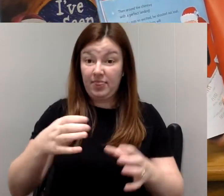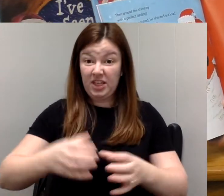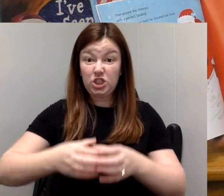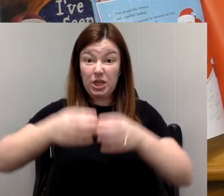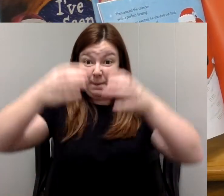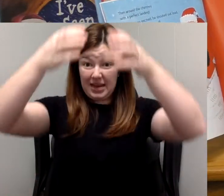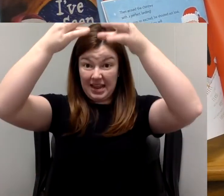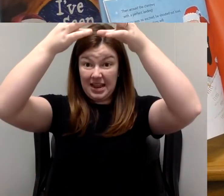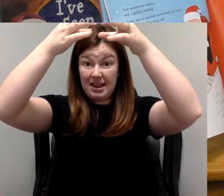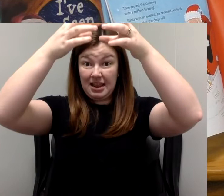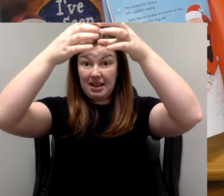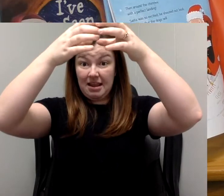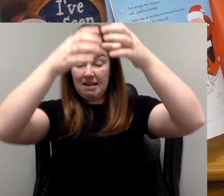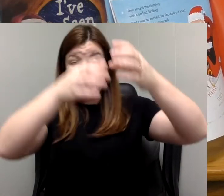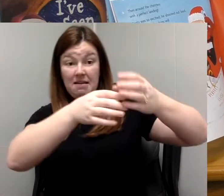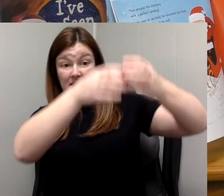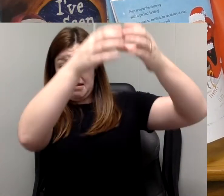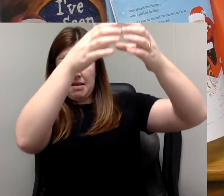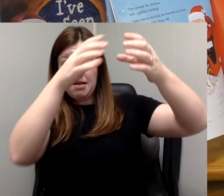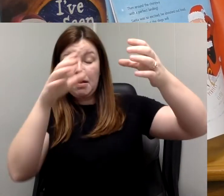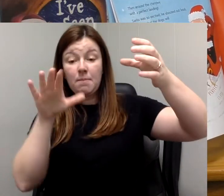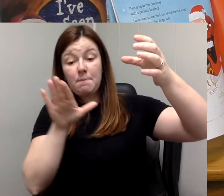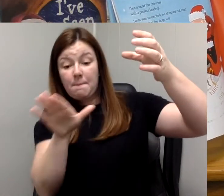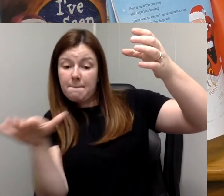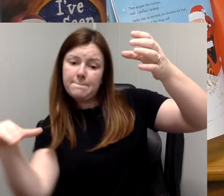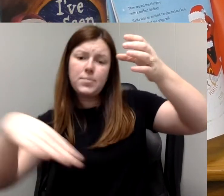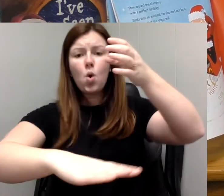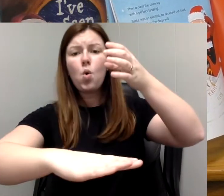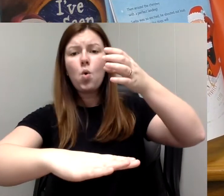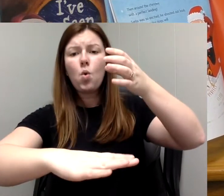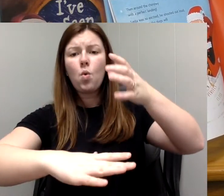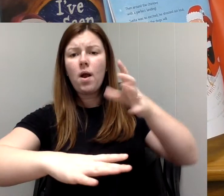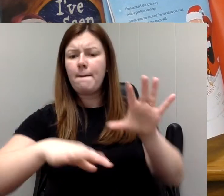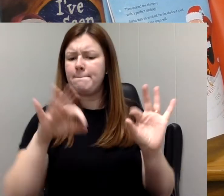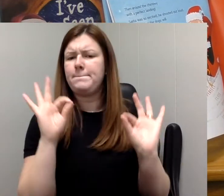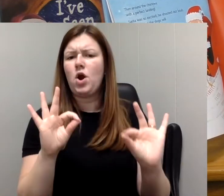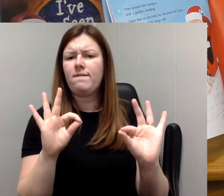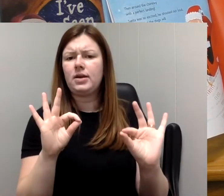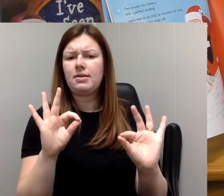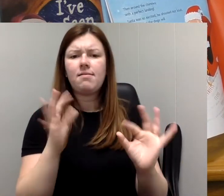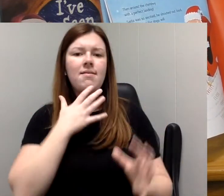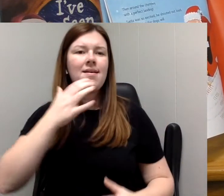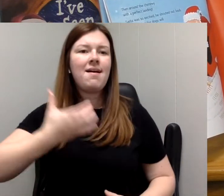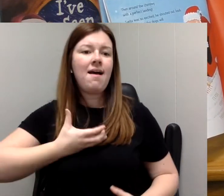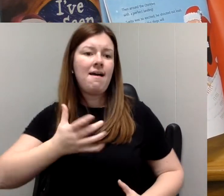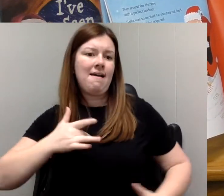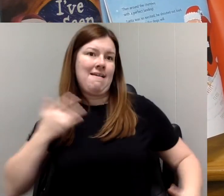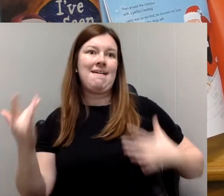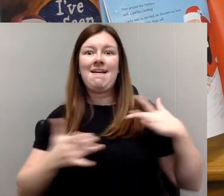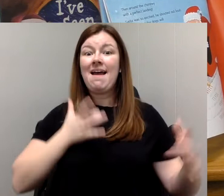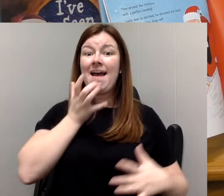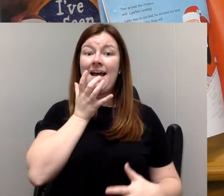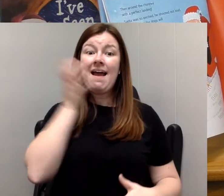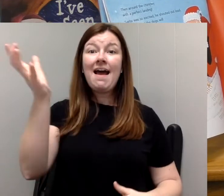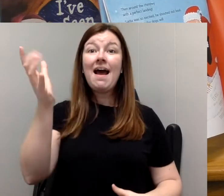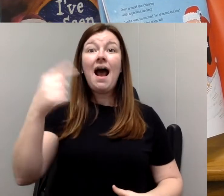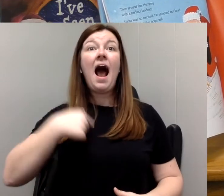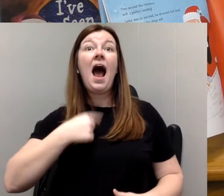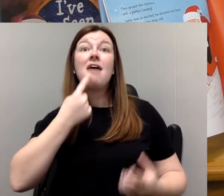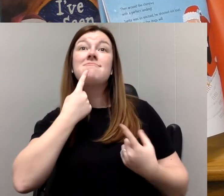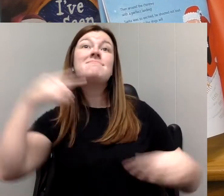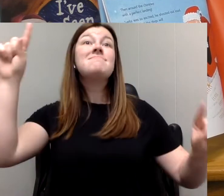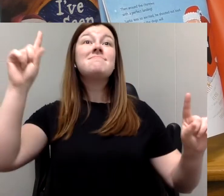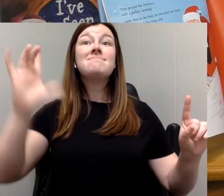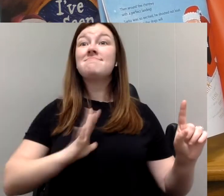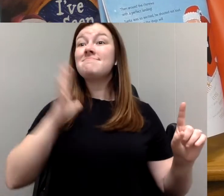around the chimney with a perfect landing, Santa was so excited he shouted out loud,